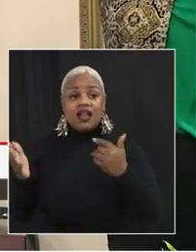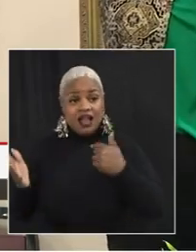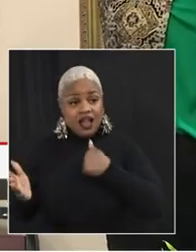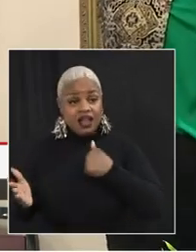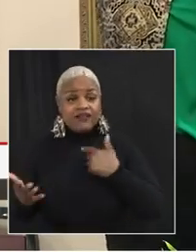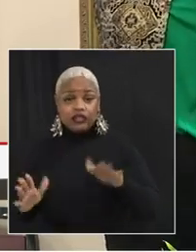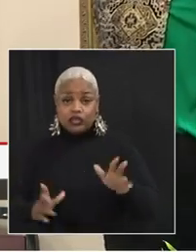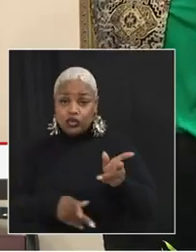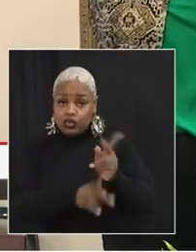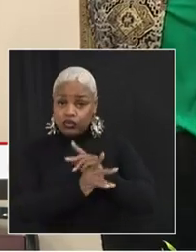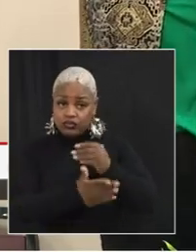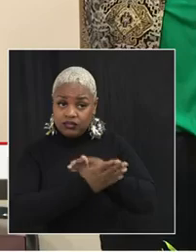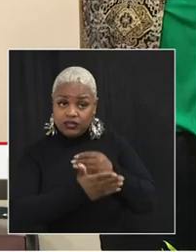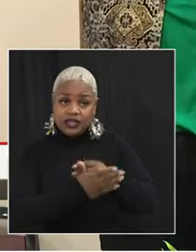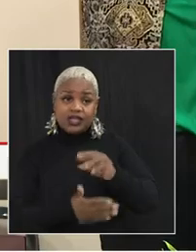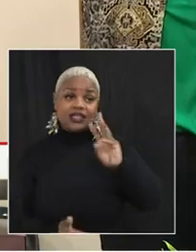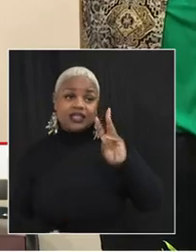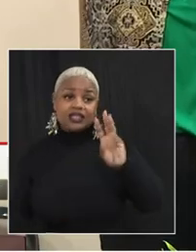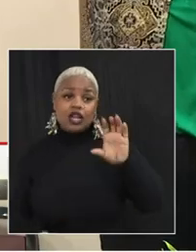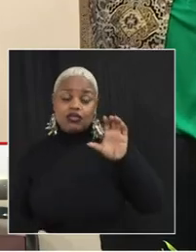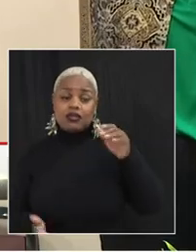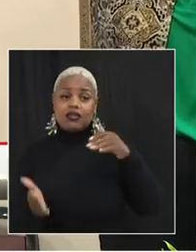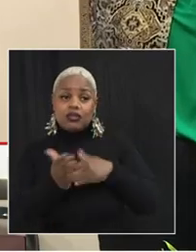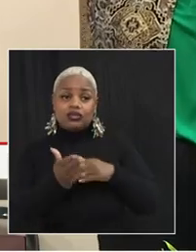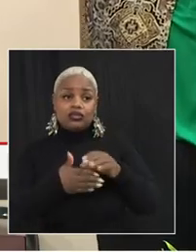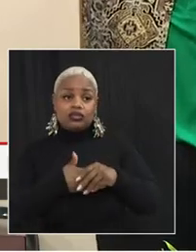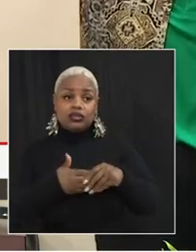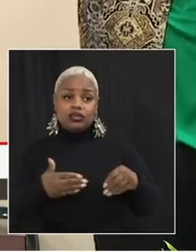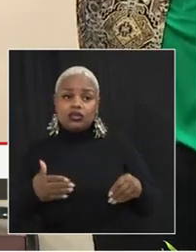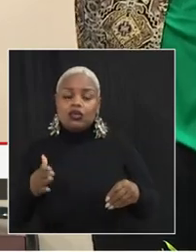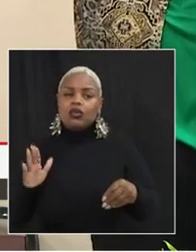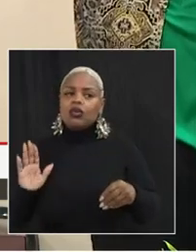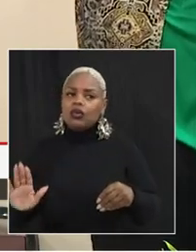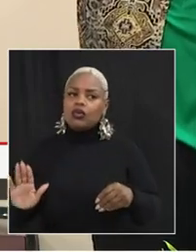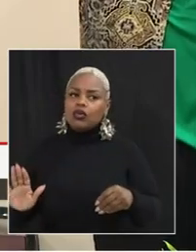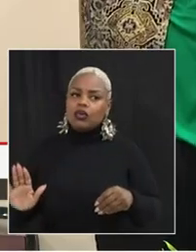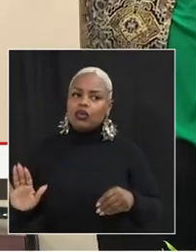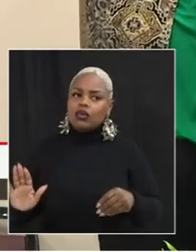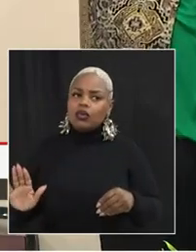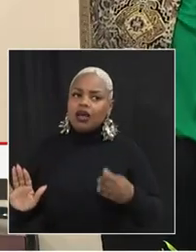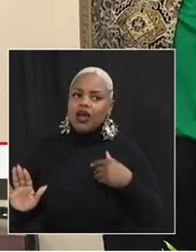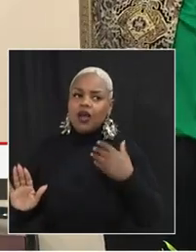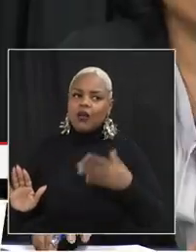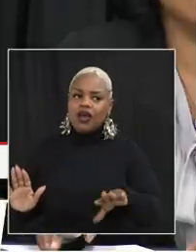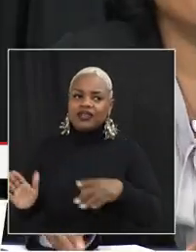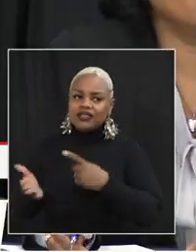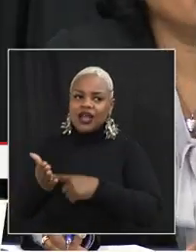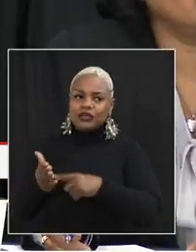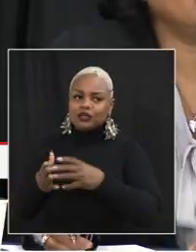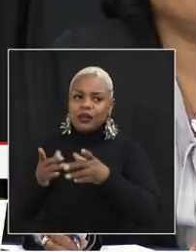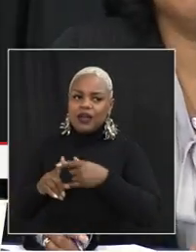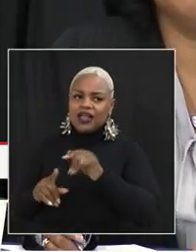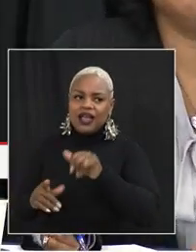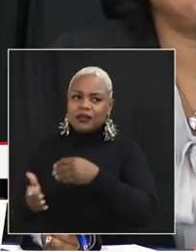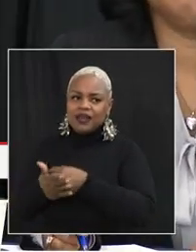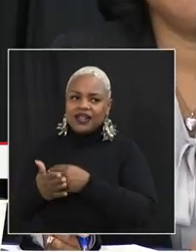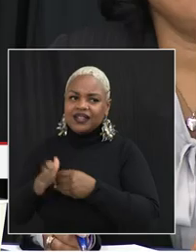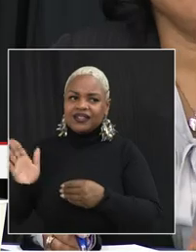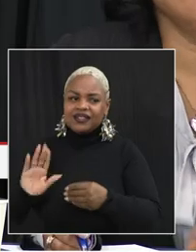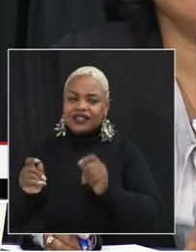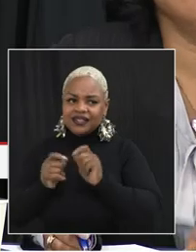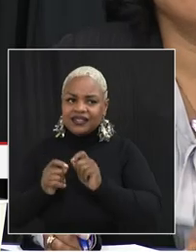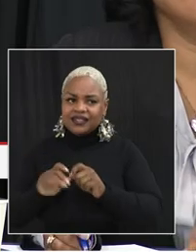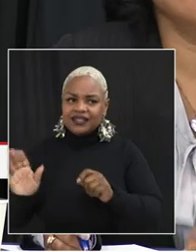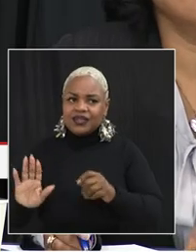over $600,000. Now, ma'am, I don't want you to talk too much about your specifics, okay? So Okay. I'm going to stop